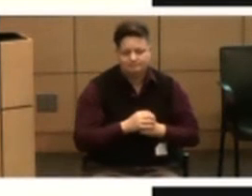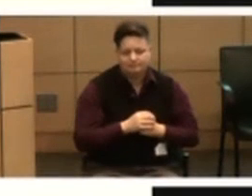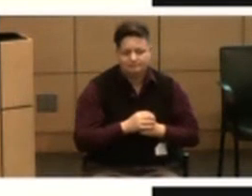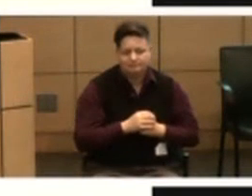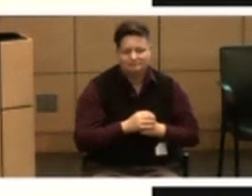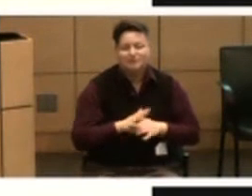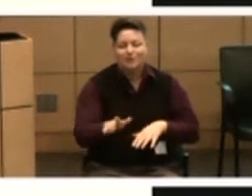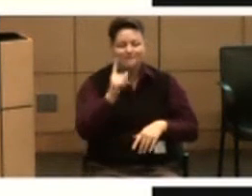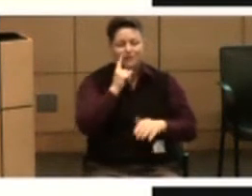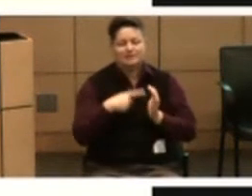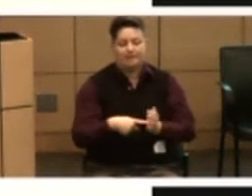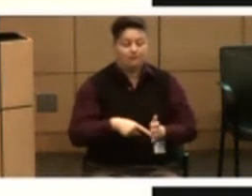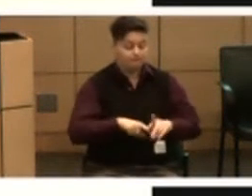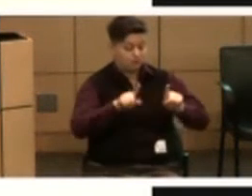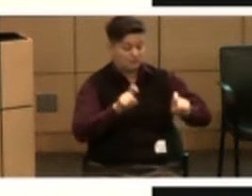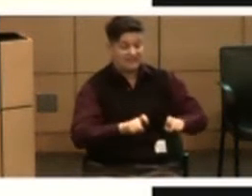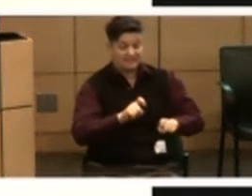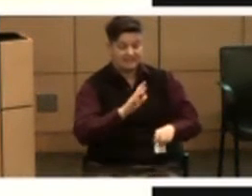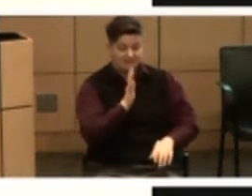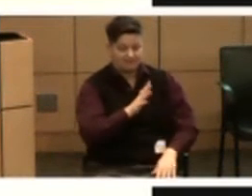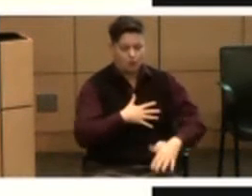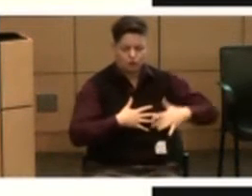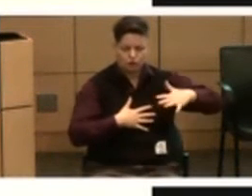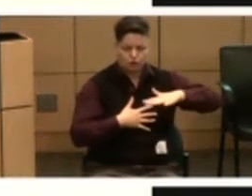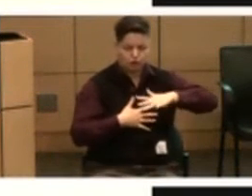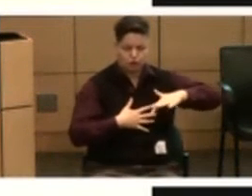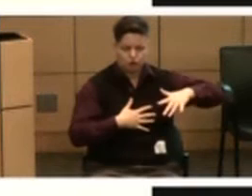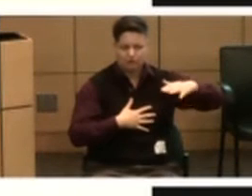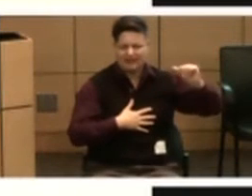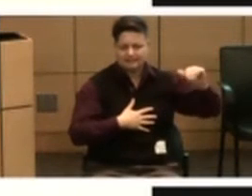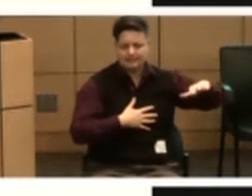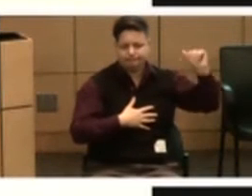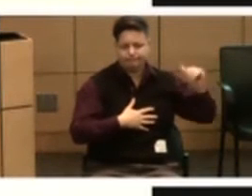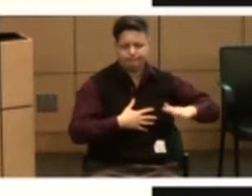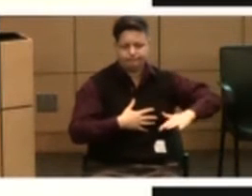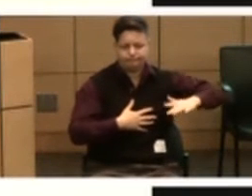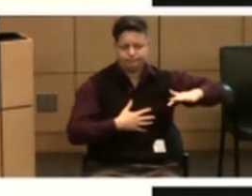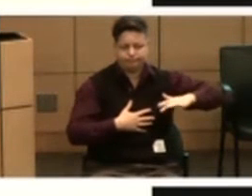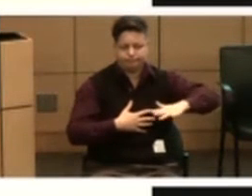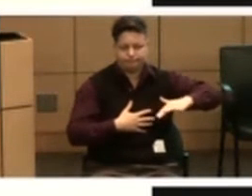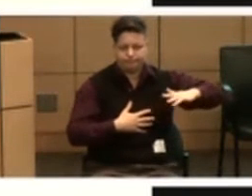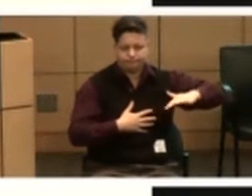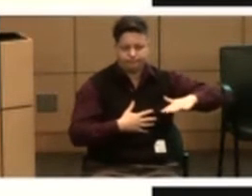5-year-old in a shh background, they tend to perform worse than adults. They need a